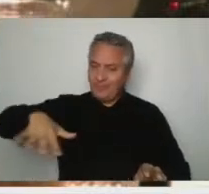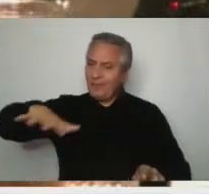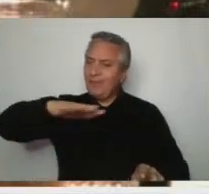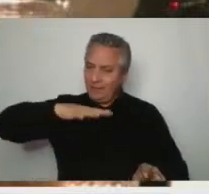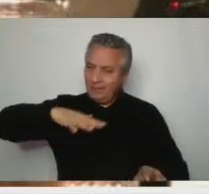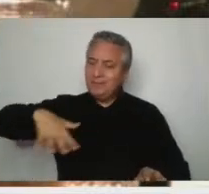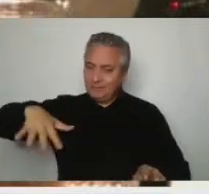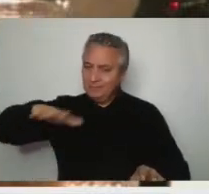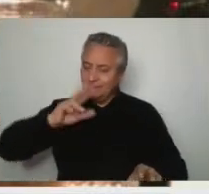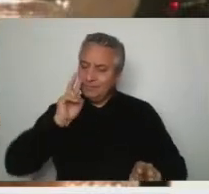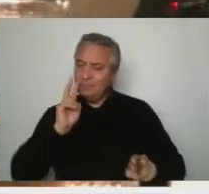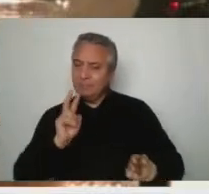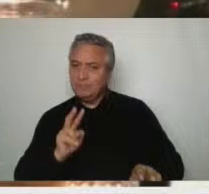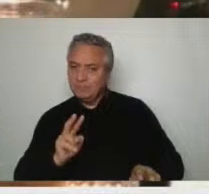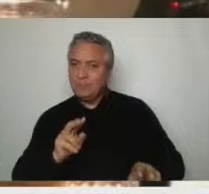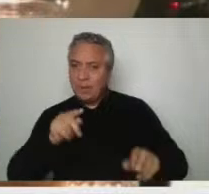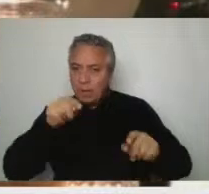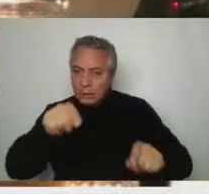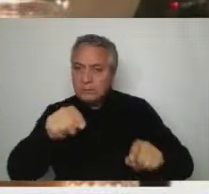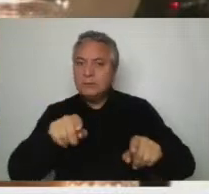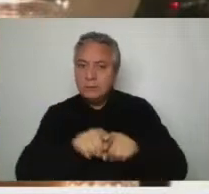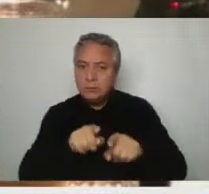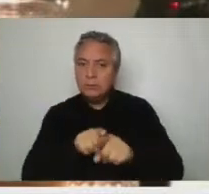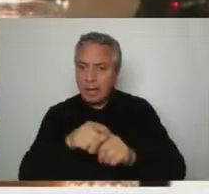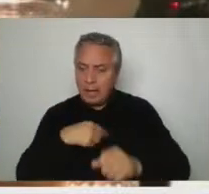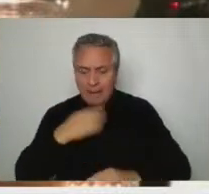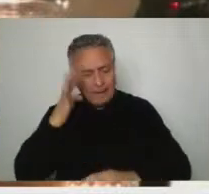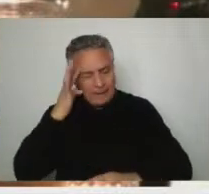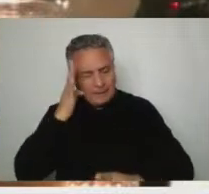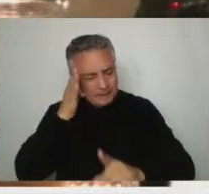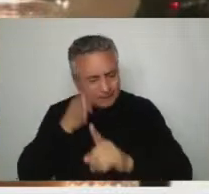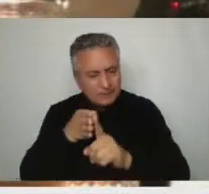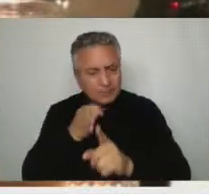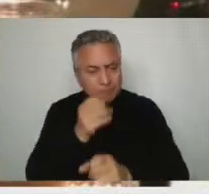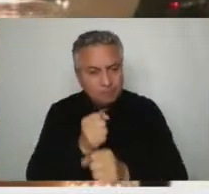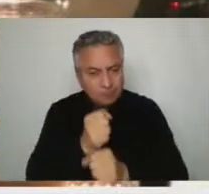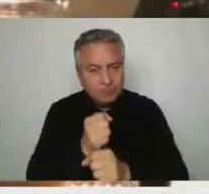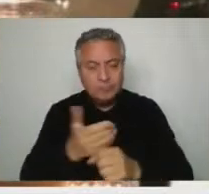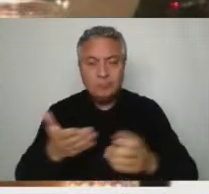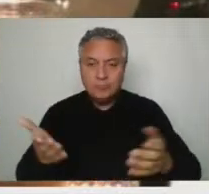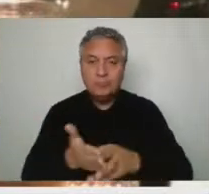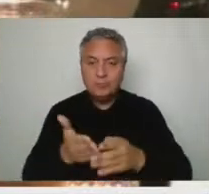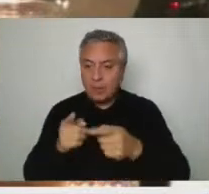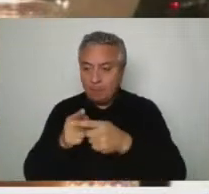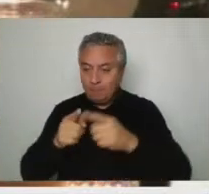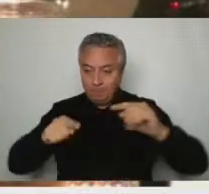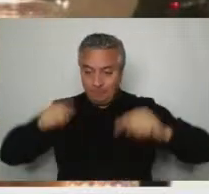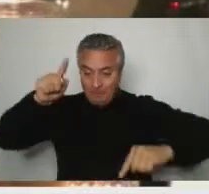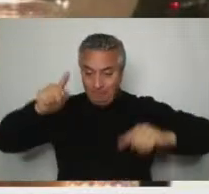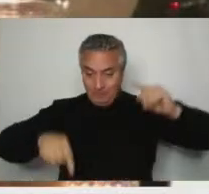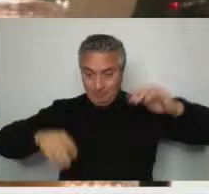important in trying to decrease these inequalities.